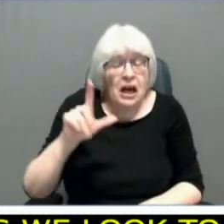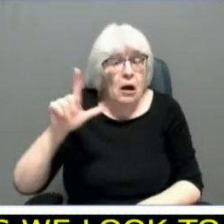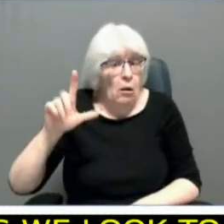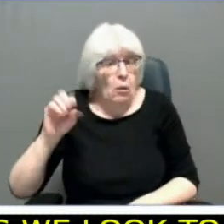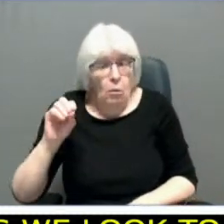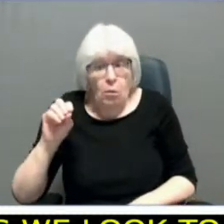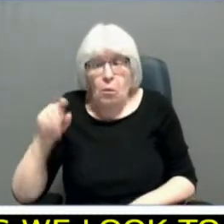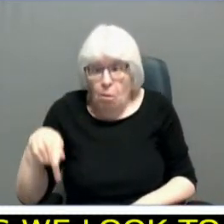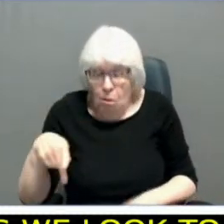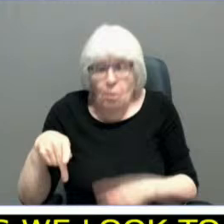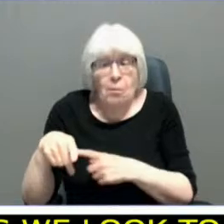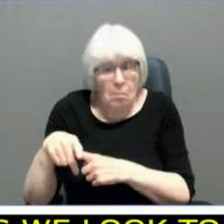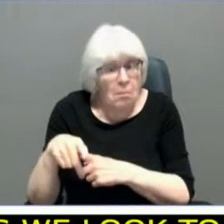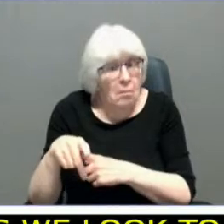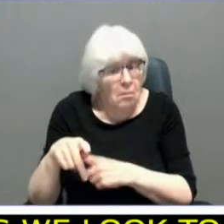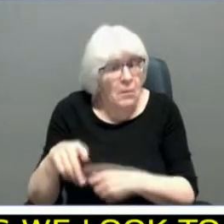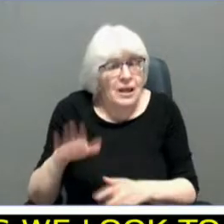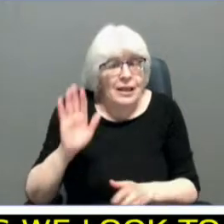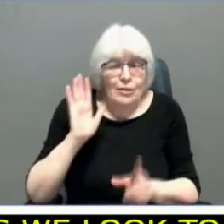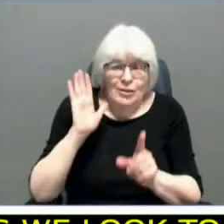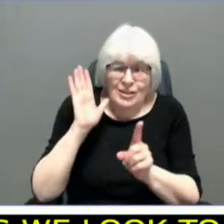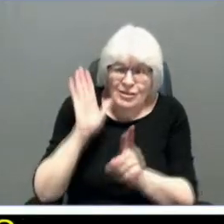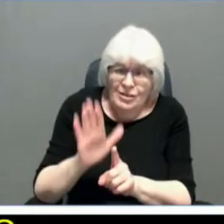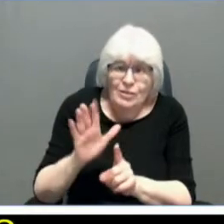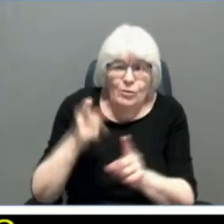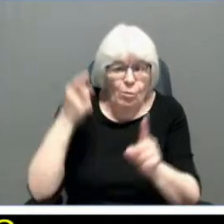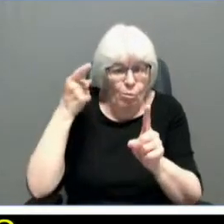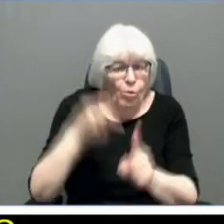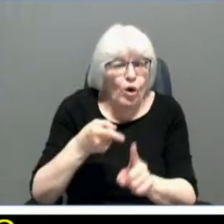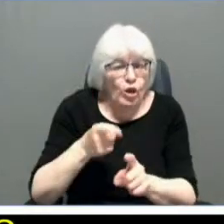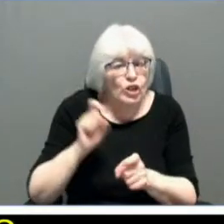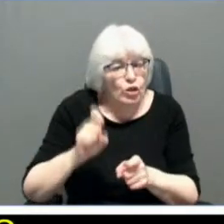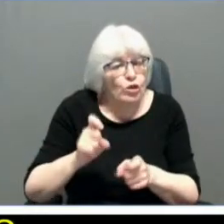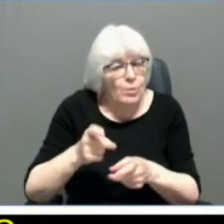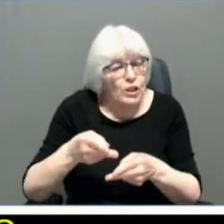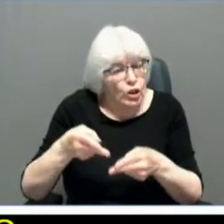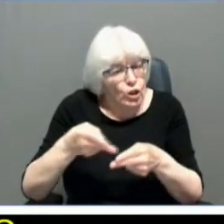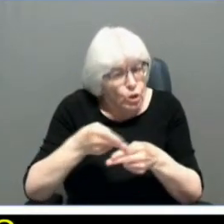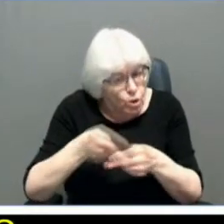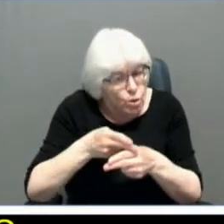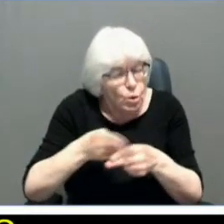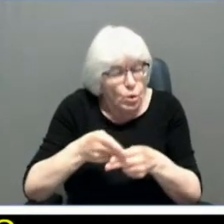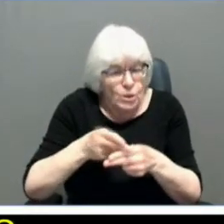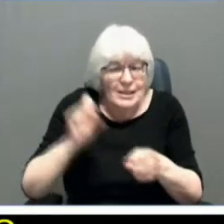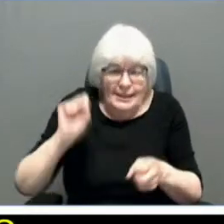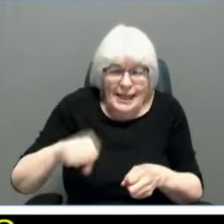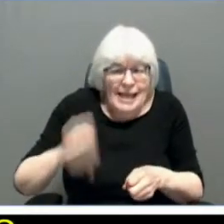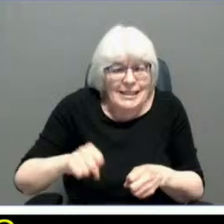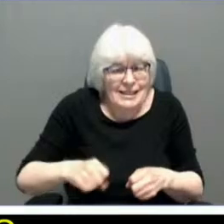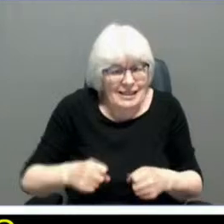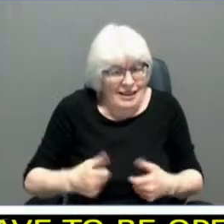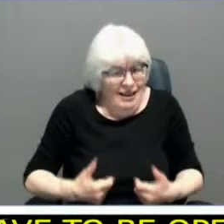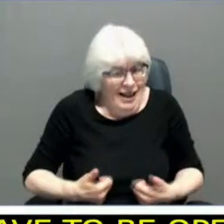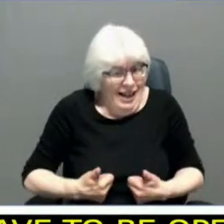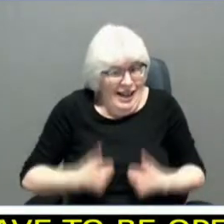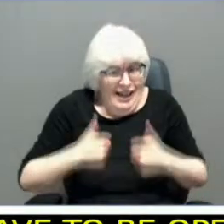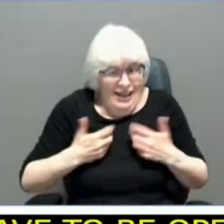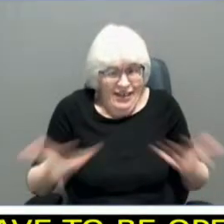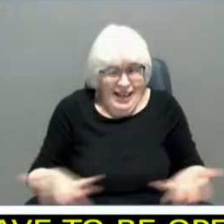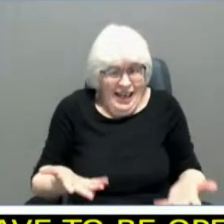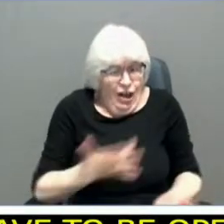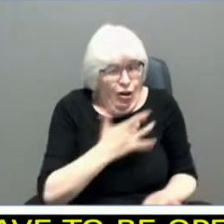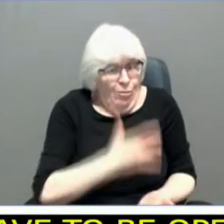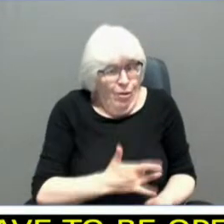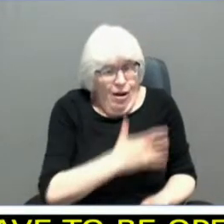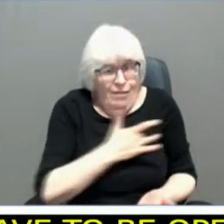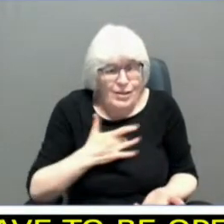point, this needs to start fairly quickly. Having lived in a province that just is completing a mega project, they don't happen